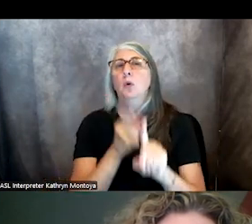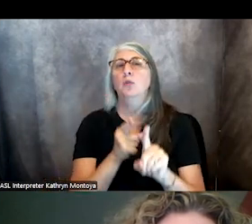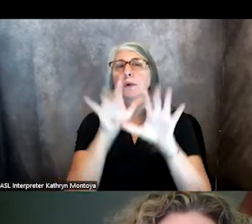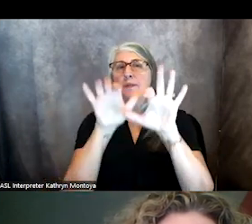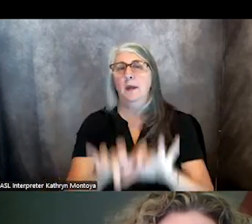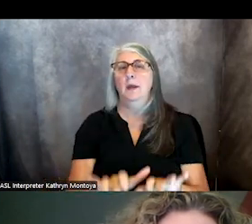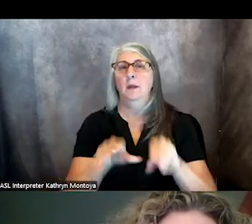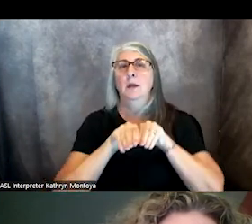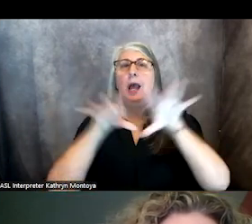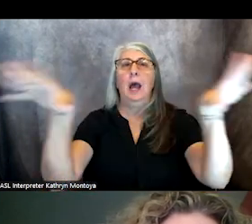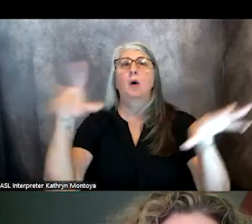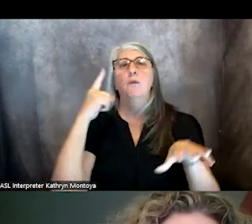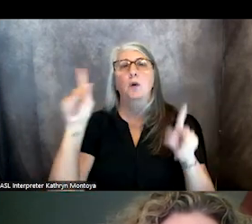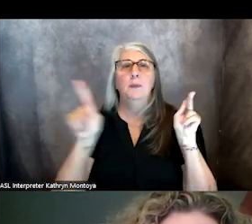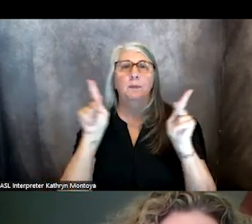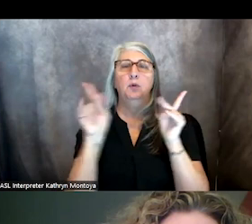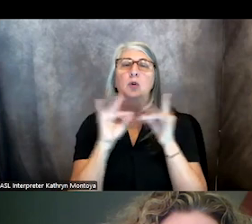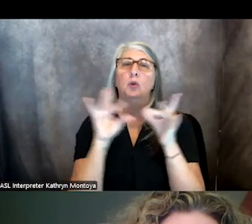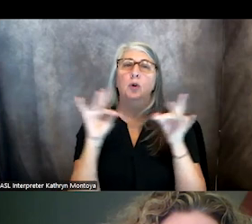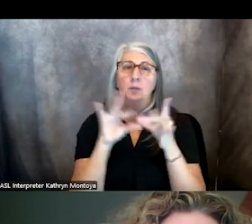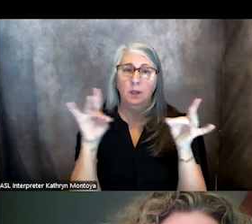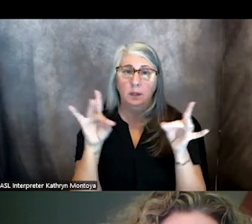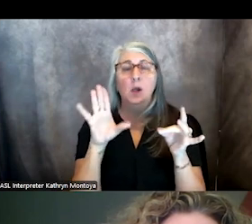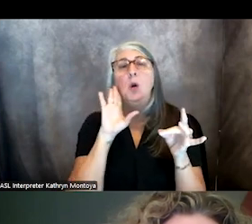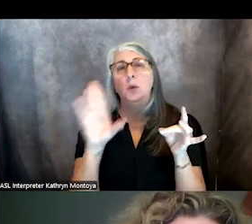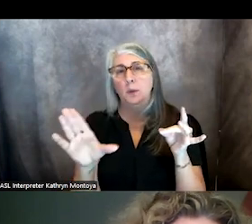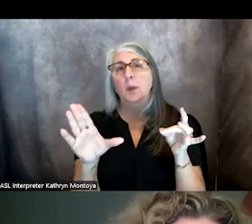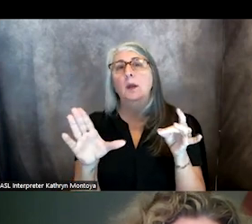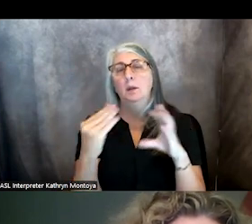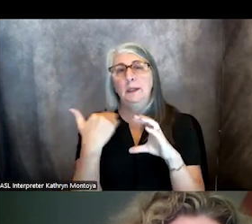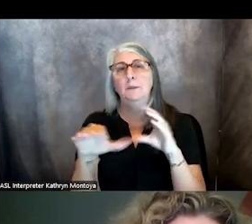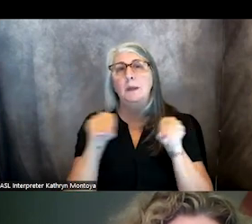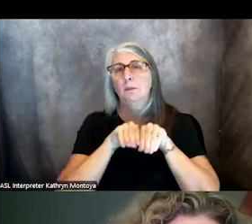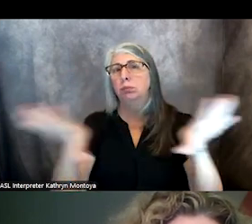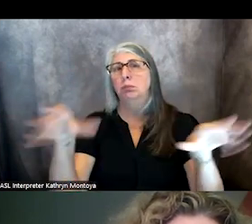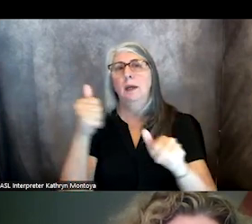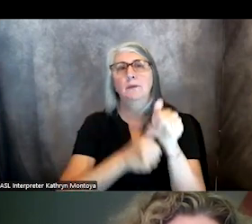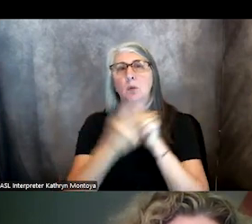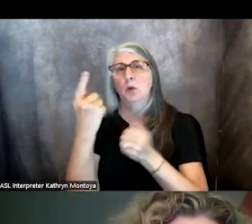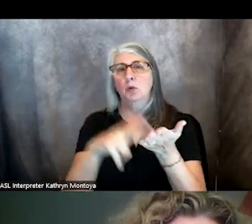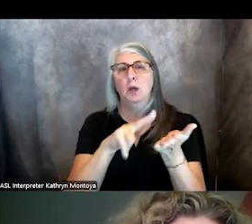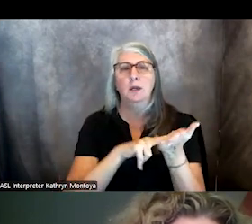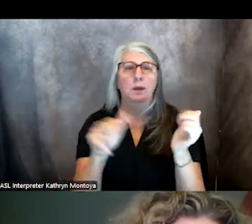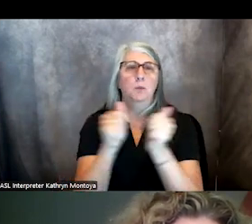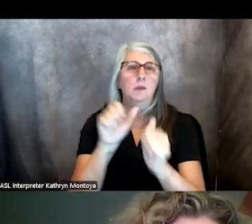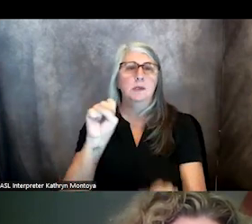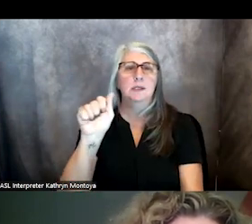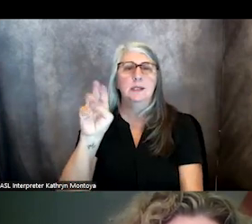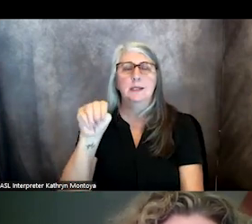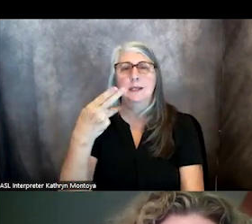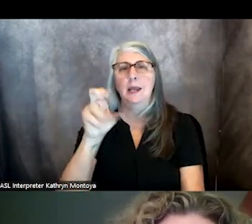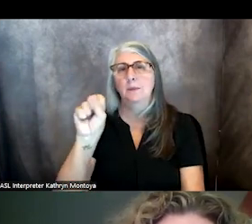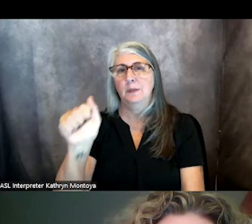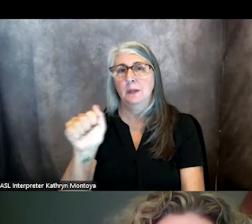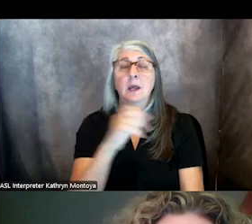for public comment. We will send out a communication blast to everyone that is signed up through SAMHSA. And